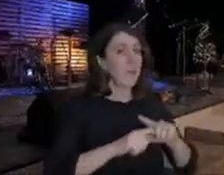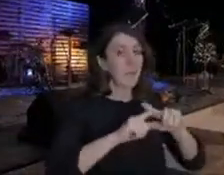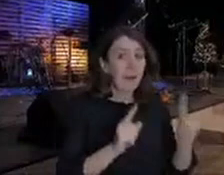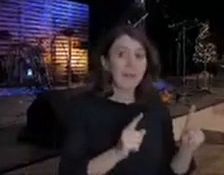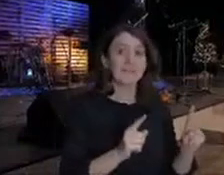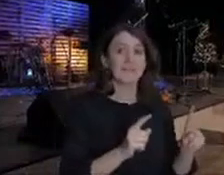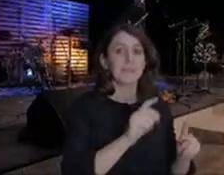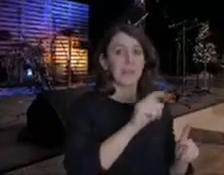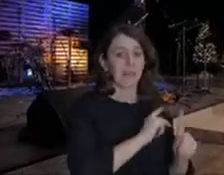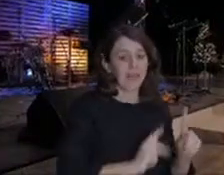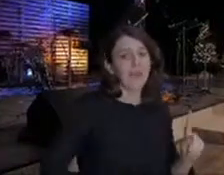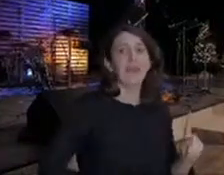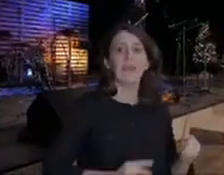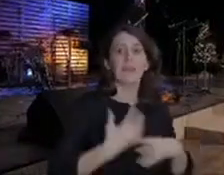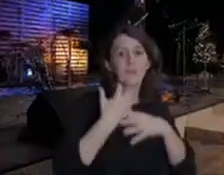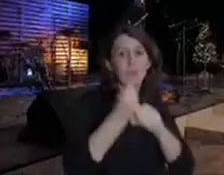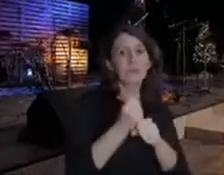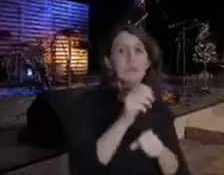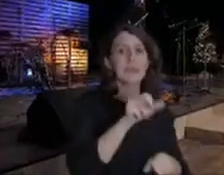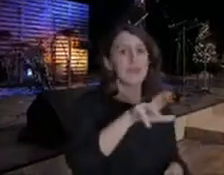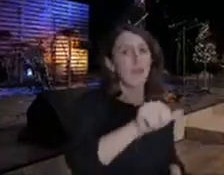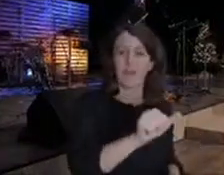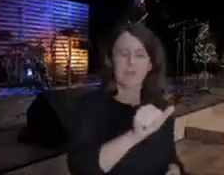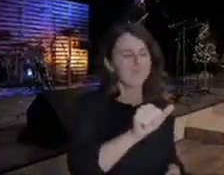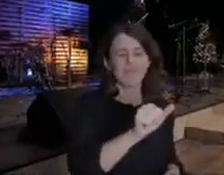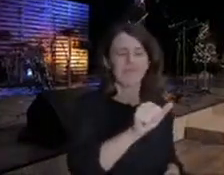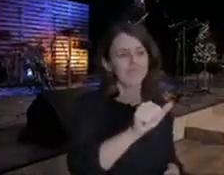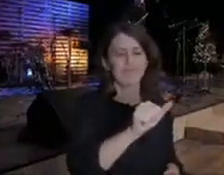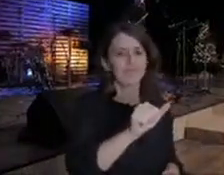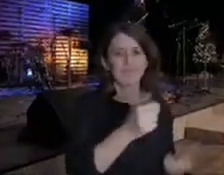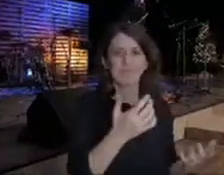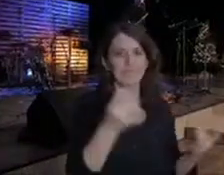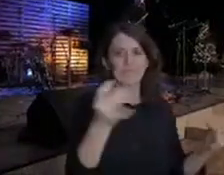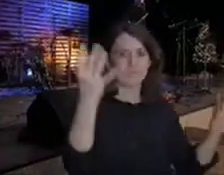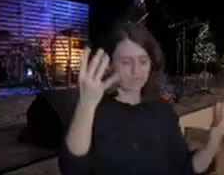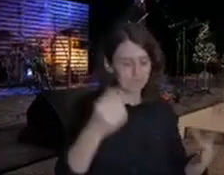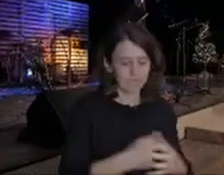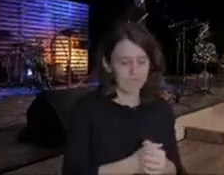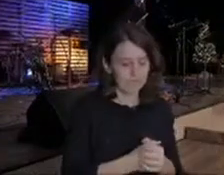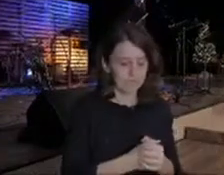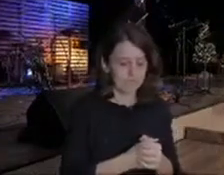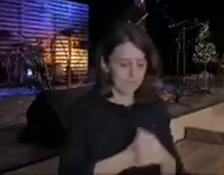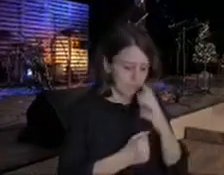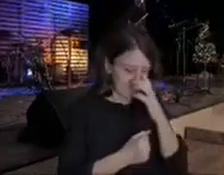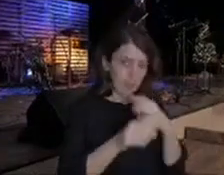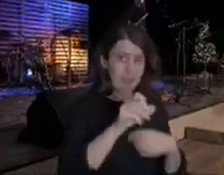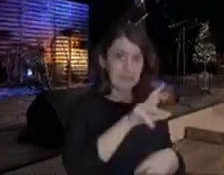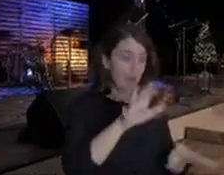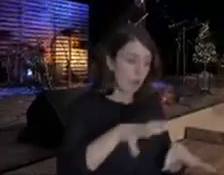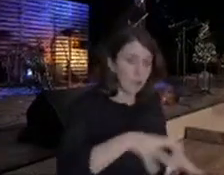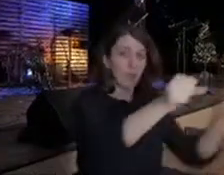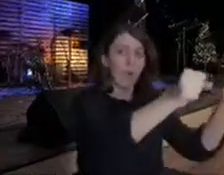hope in Assyria. It was false hope, and that's exactly what they got. They got some false hope. Right, Assyria took over